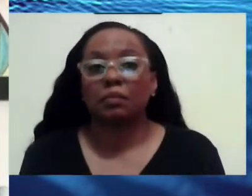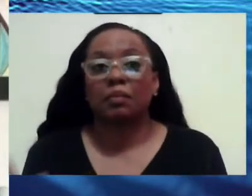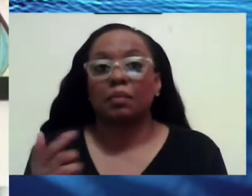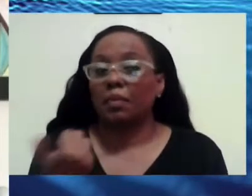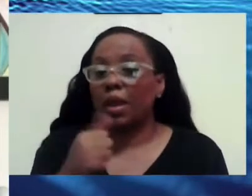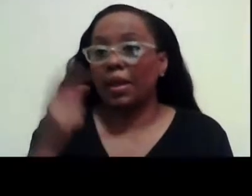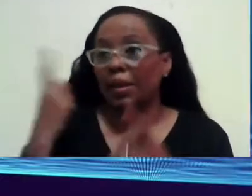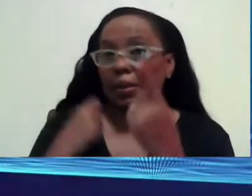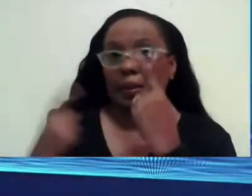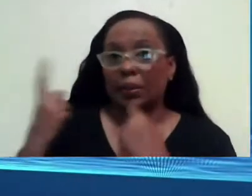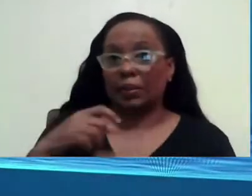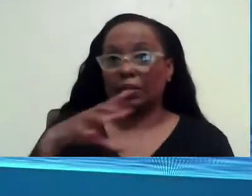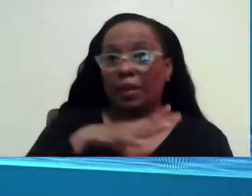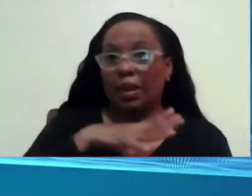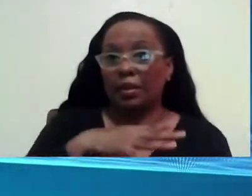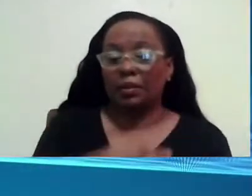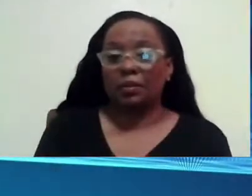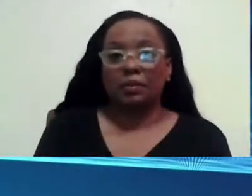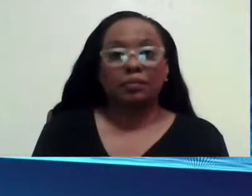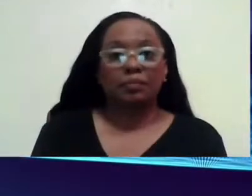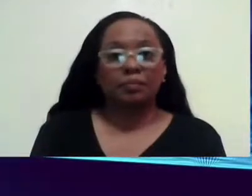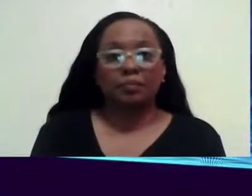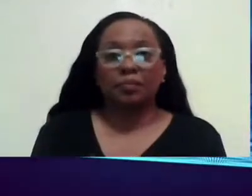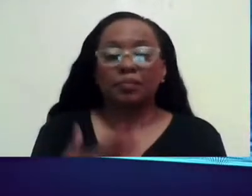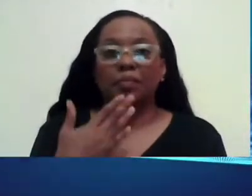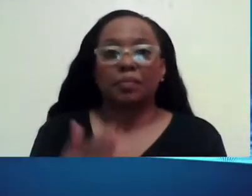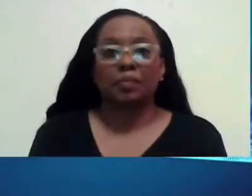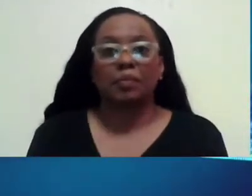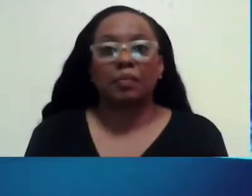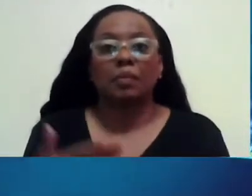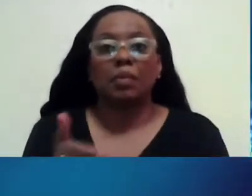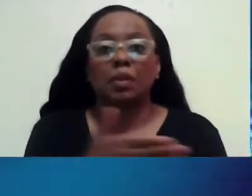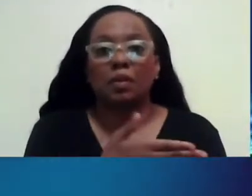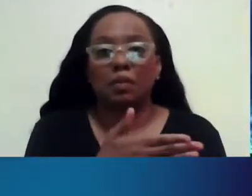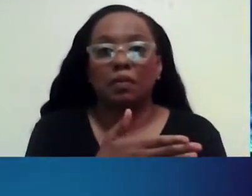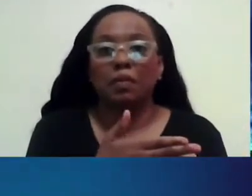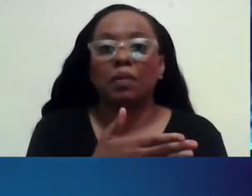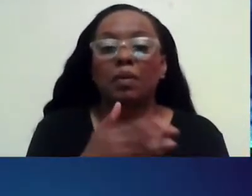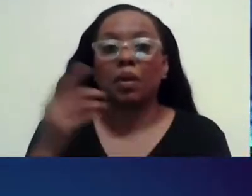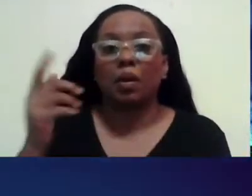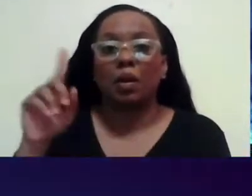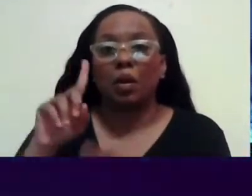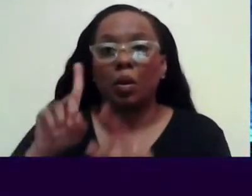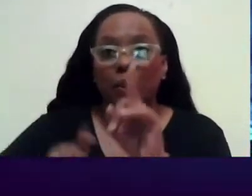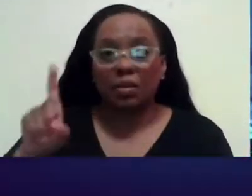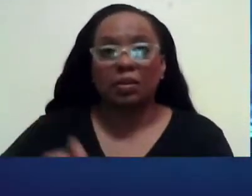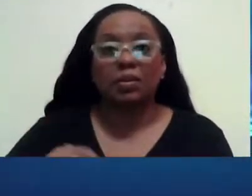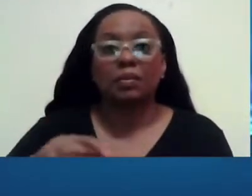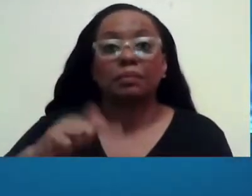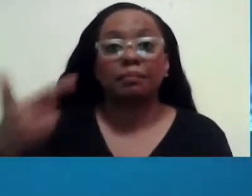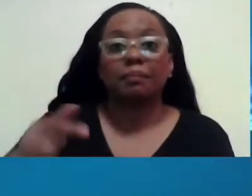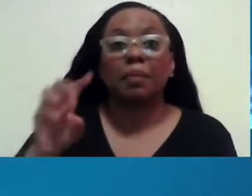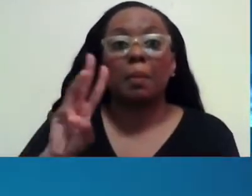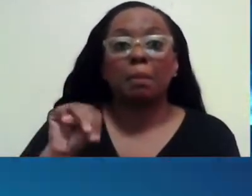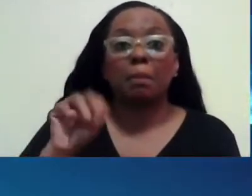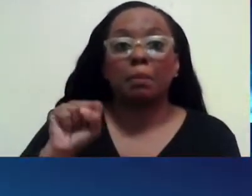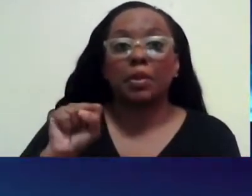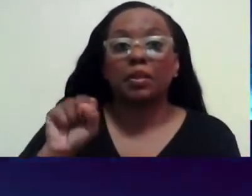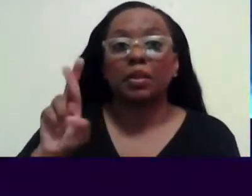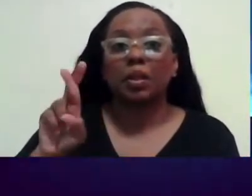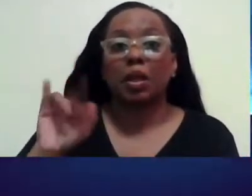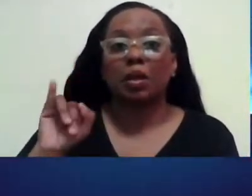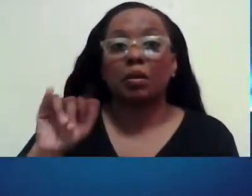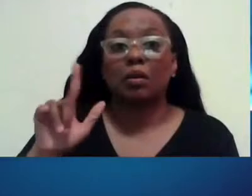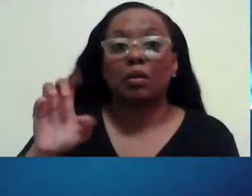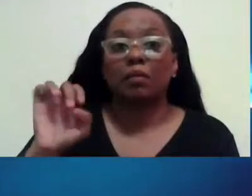questions if I have. And thank you, Minister. Before we go to questions, Ms. Riley from CDEMA will now speak to relief efforts for the people of